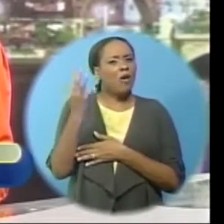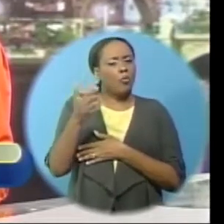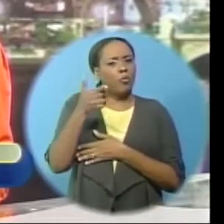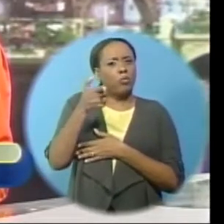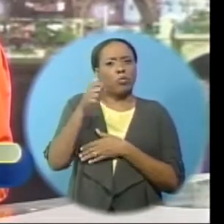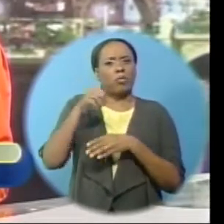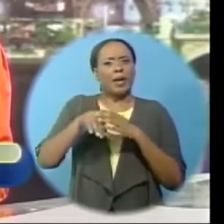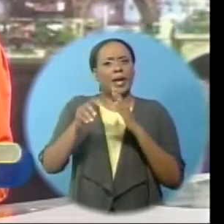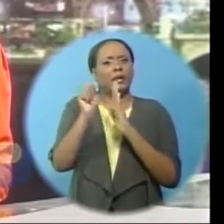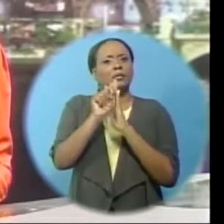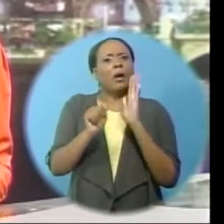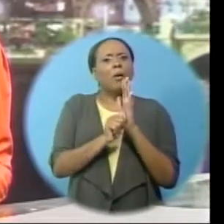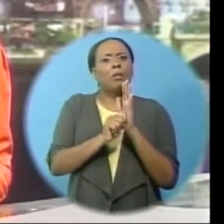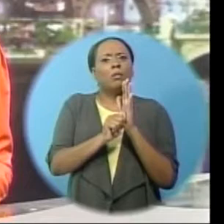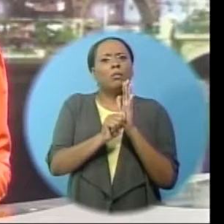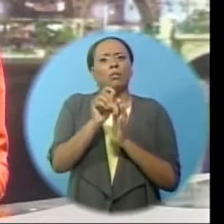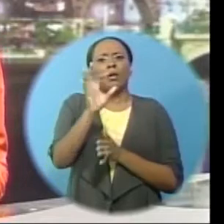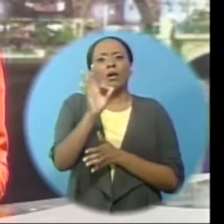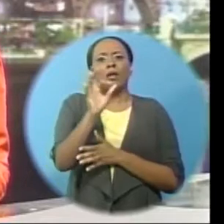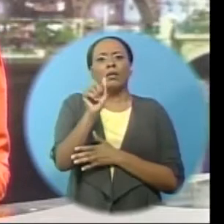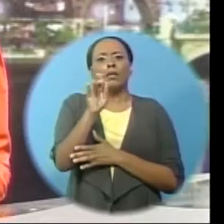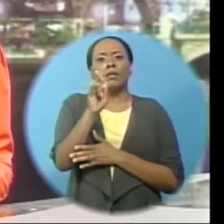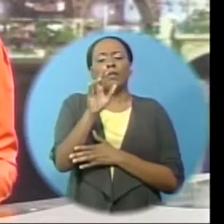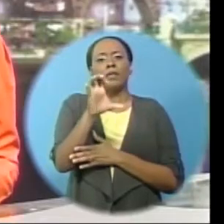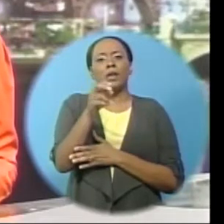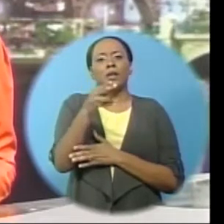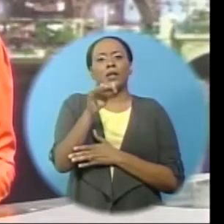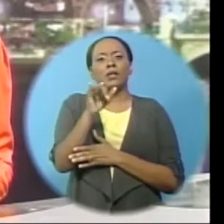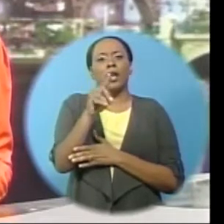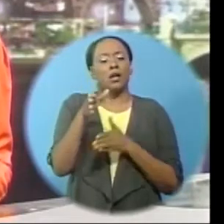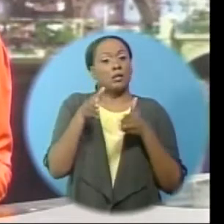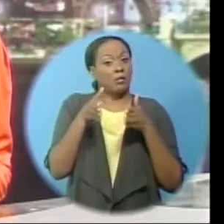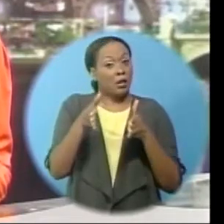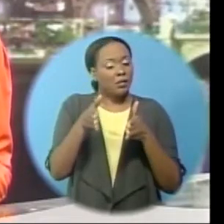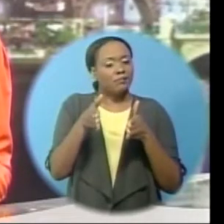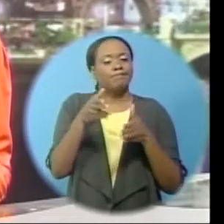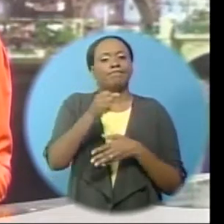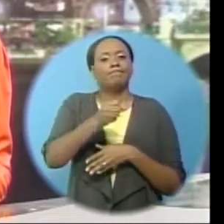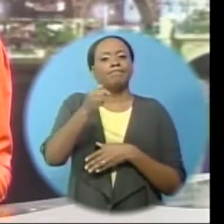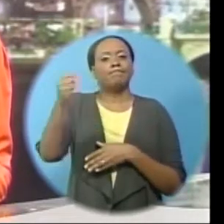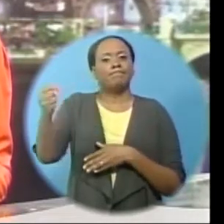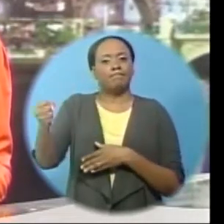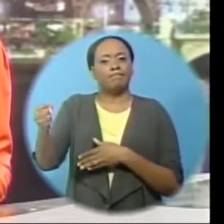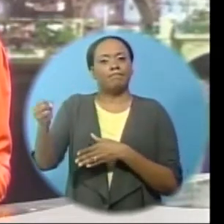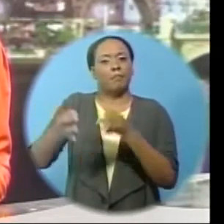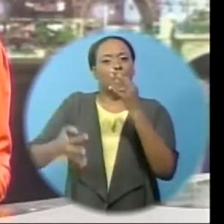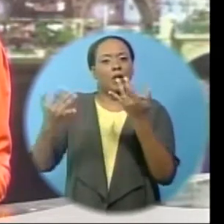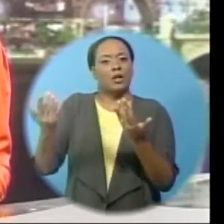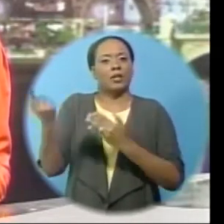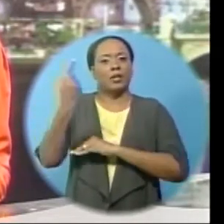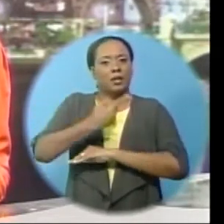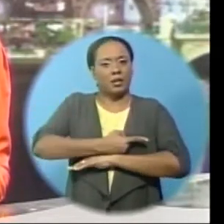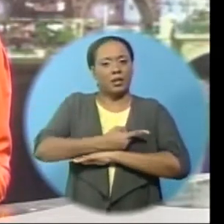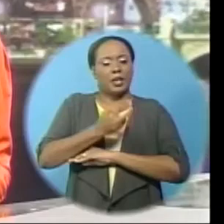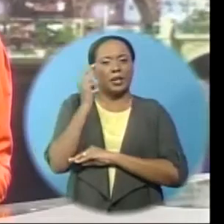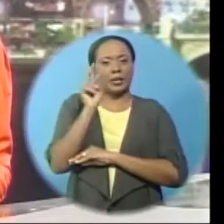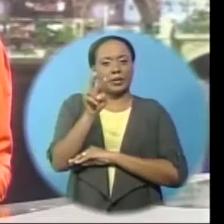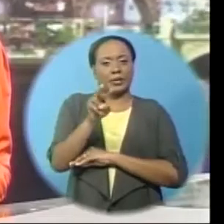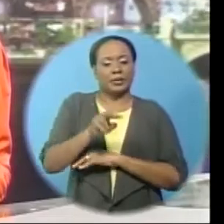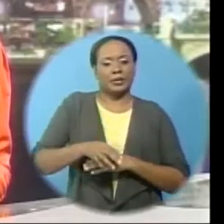in Fairchild Street last Friday appeared in court today. 2 people were injured as a result. CBC's Tristan